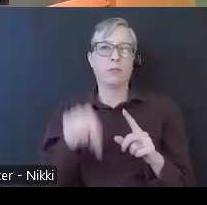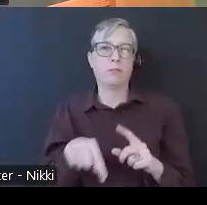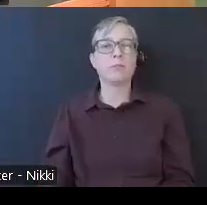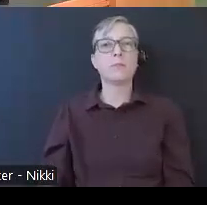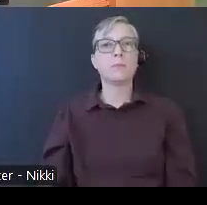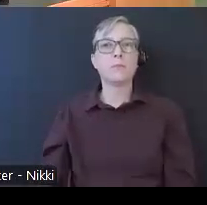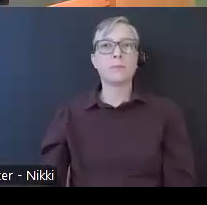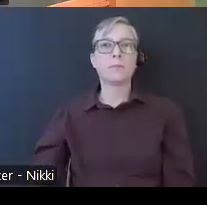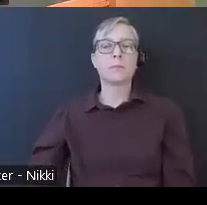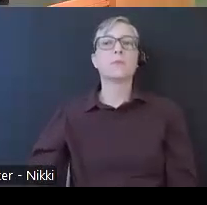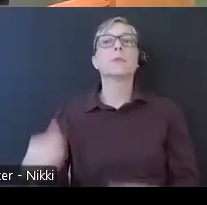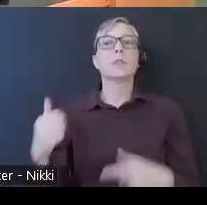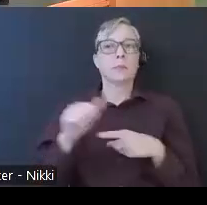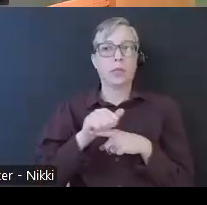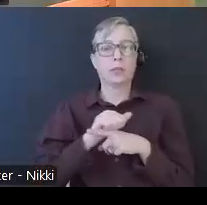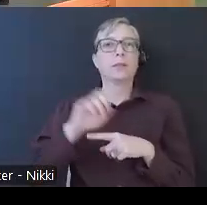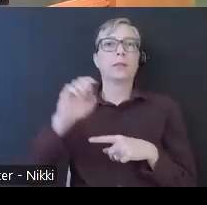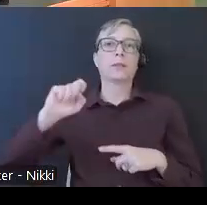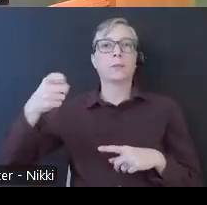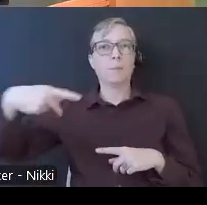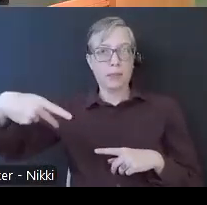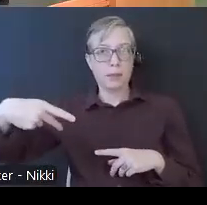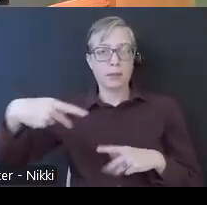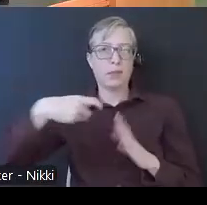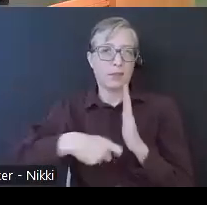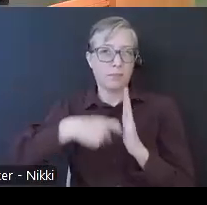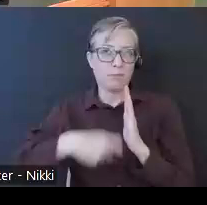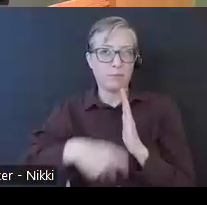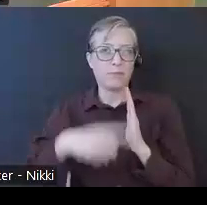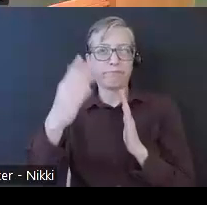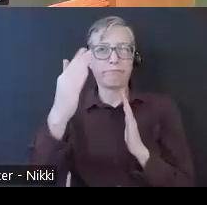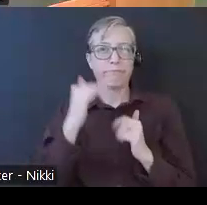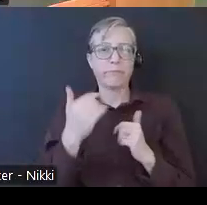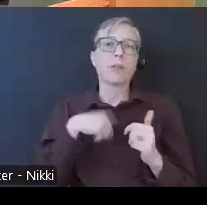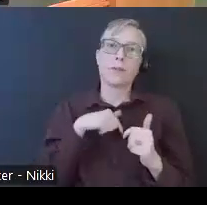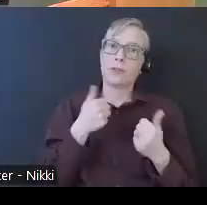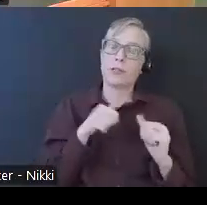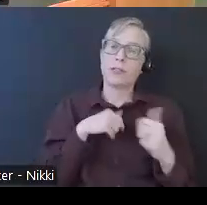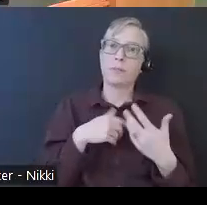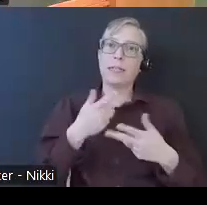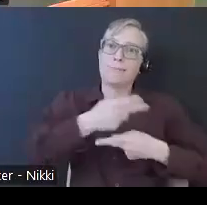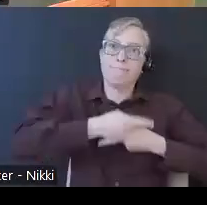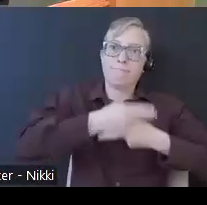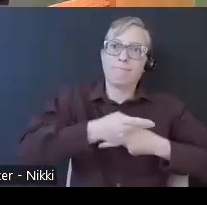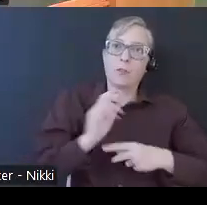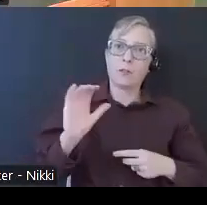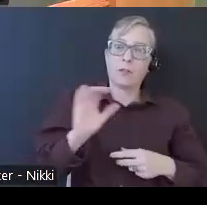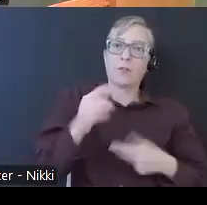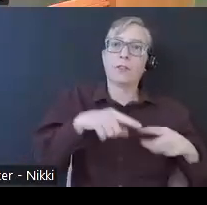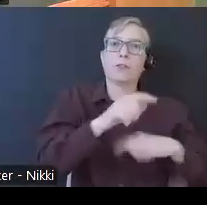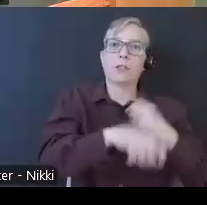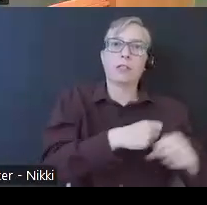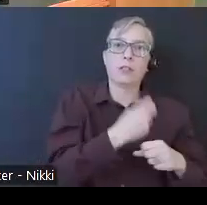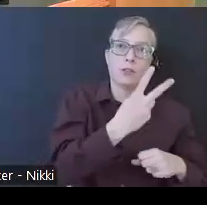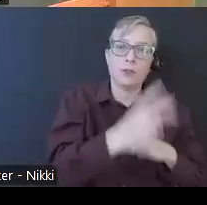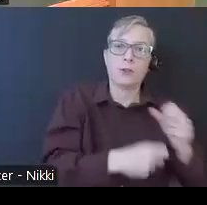Our practice expenses are those with the, we tried to be conservative in year 2 and year 3 at a 3% cost of